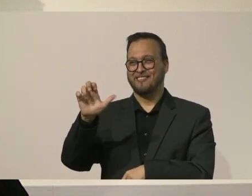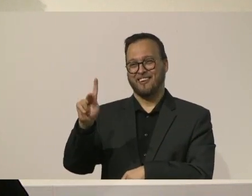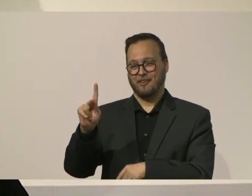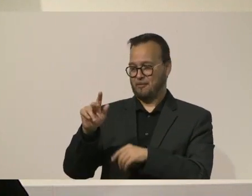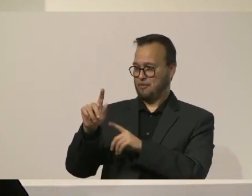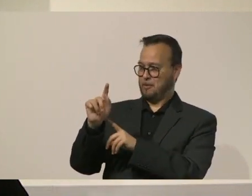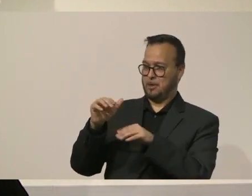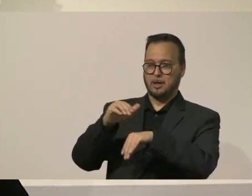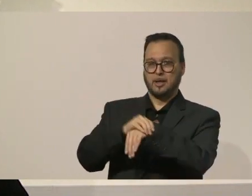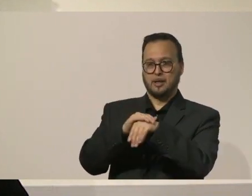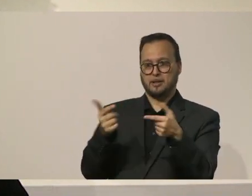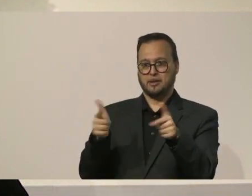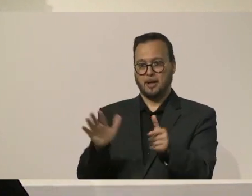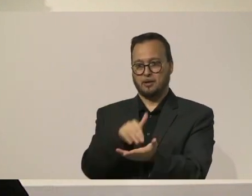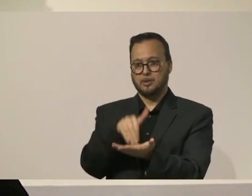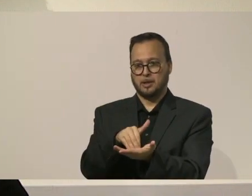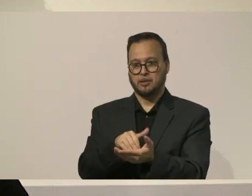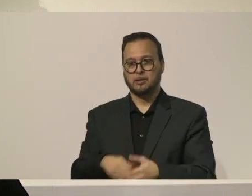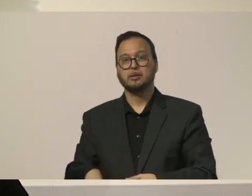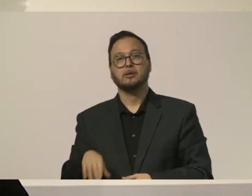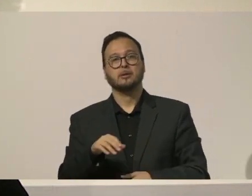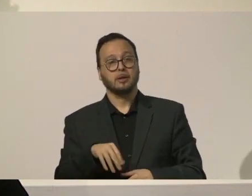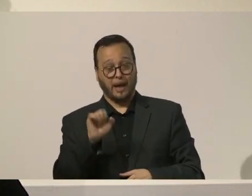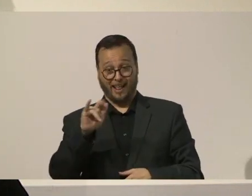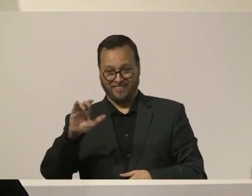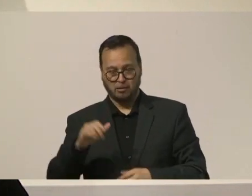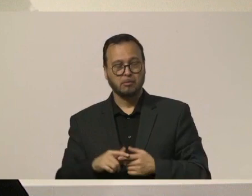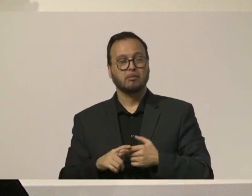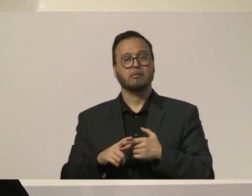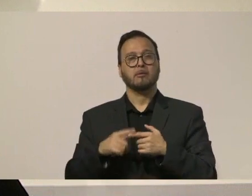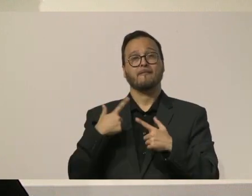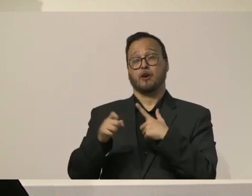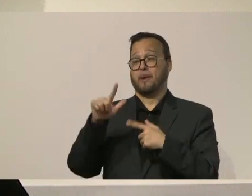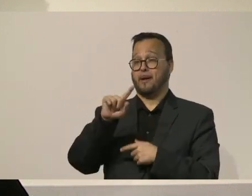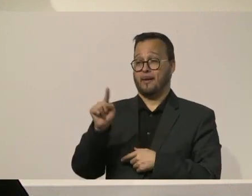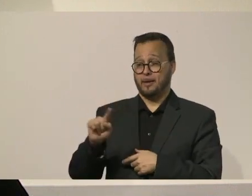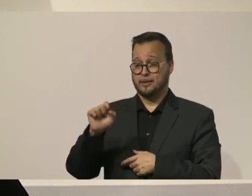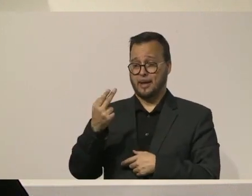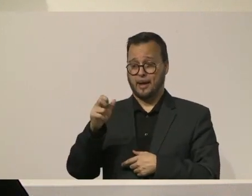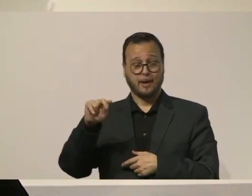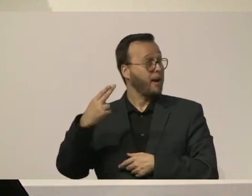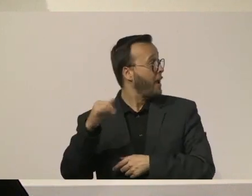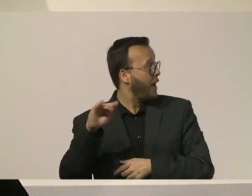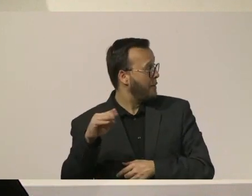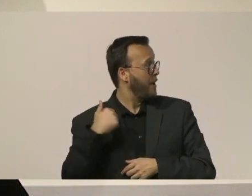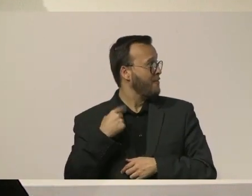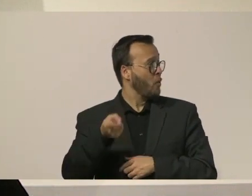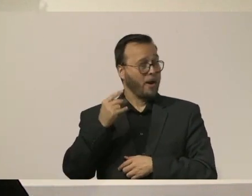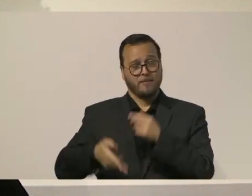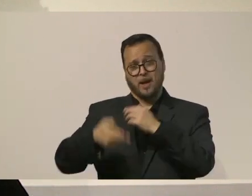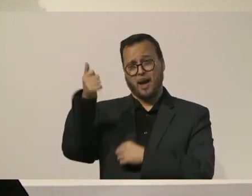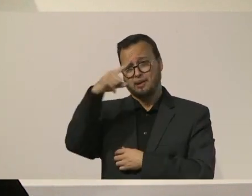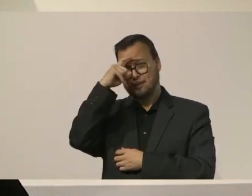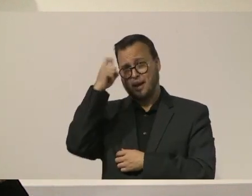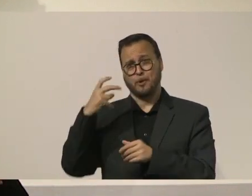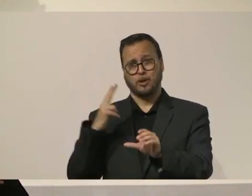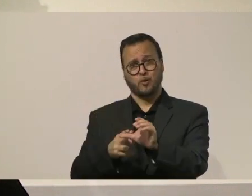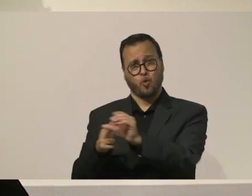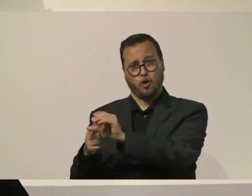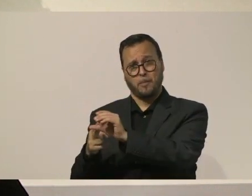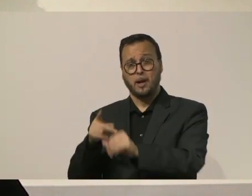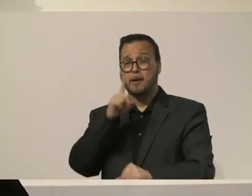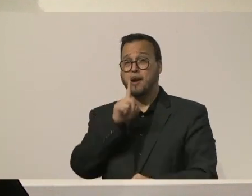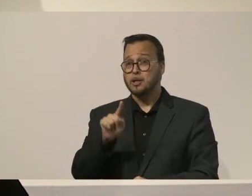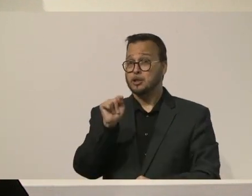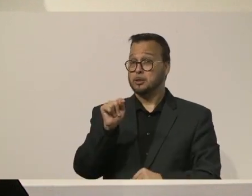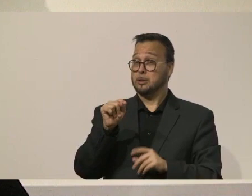Center, led under the leadership of Senior Director Liz Iannotti, had one of its highest summer enrollments. In fact, TELC